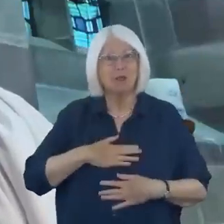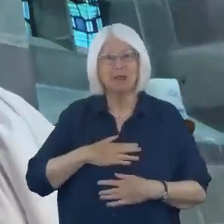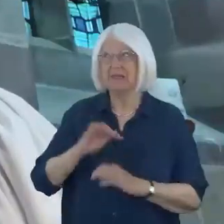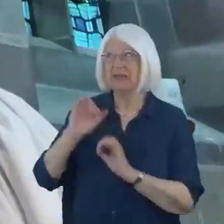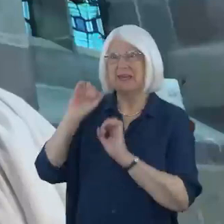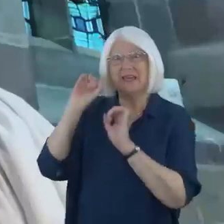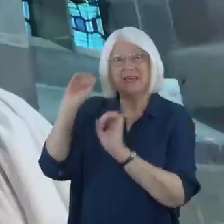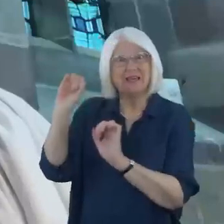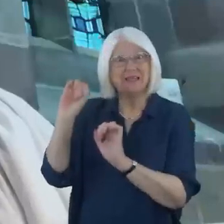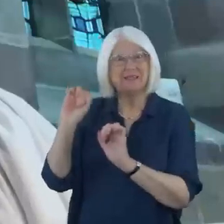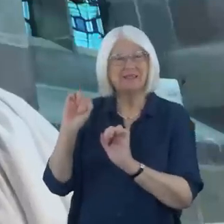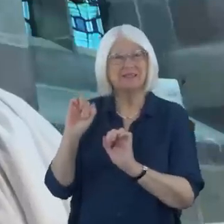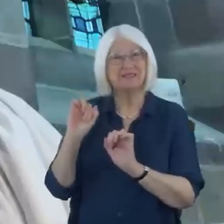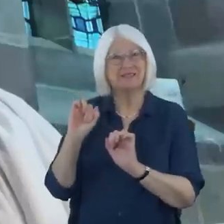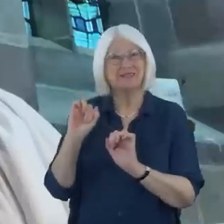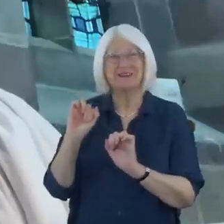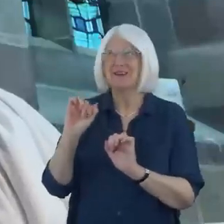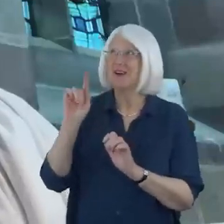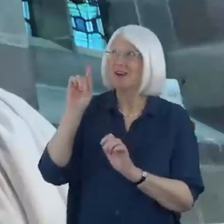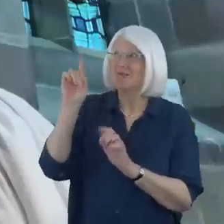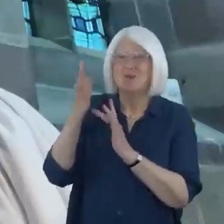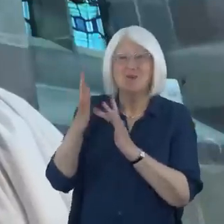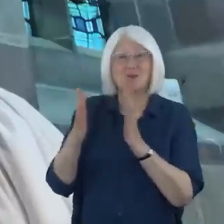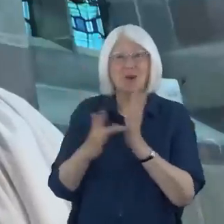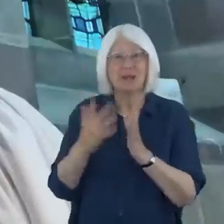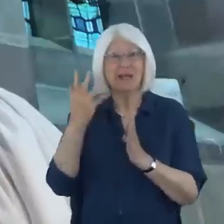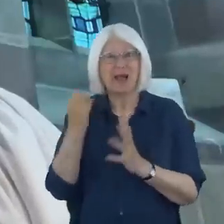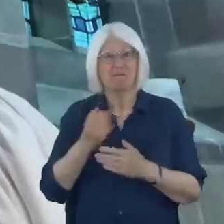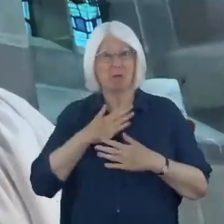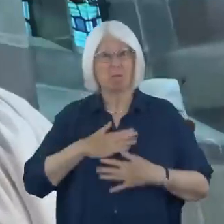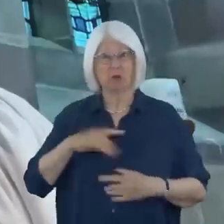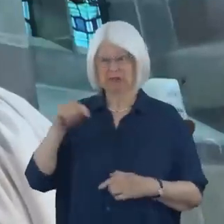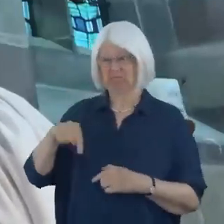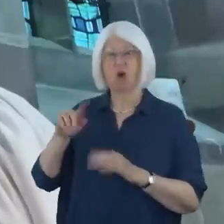Christ has no body on earth now but yours.